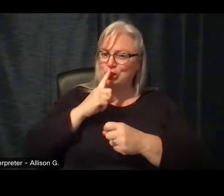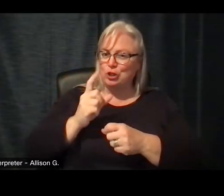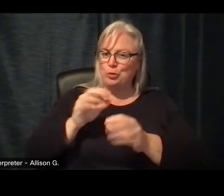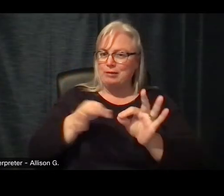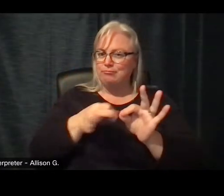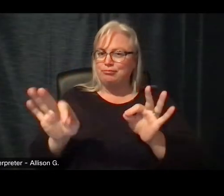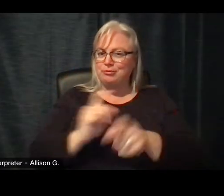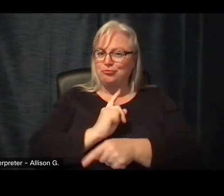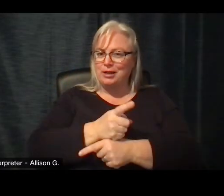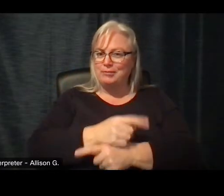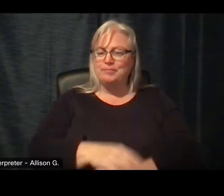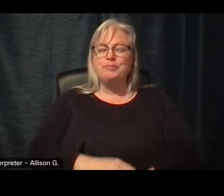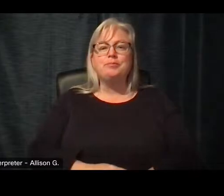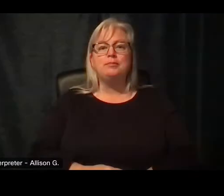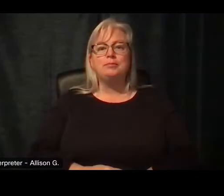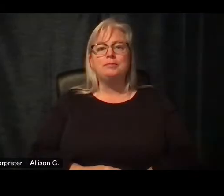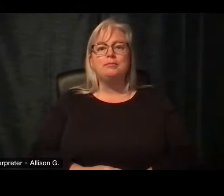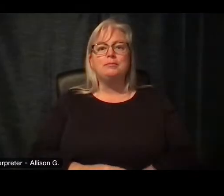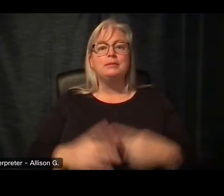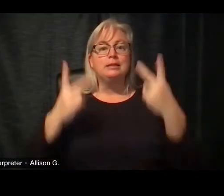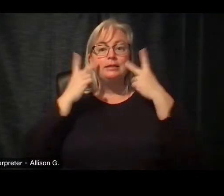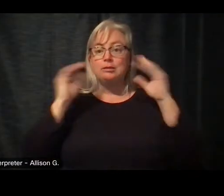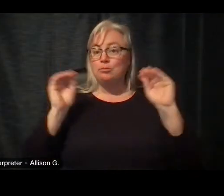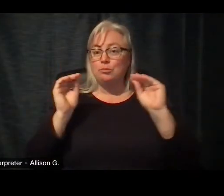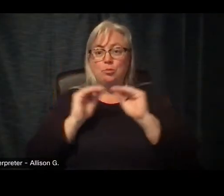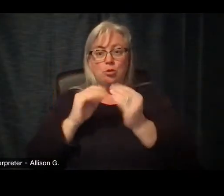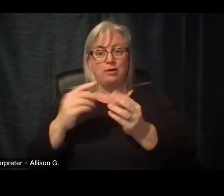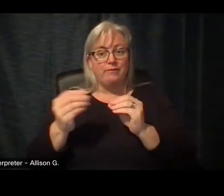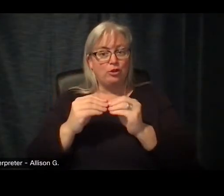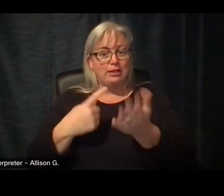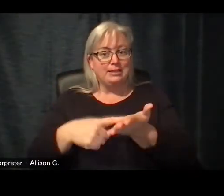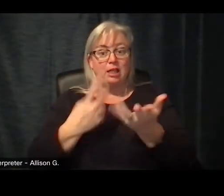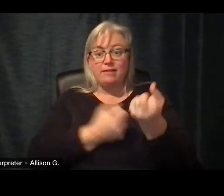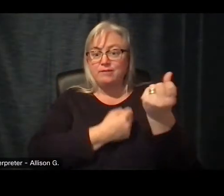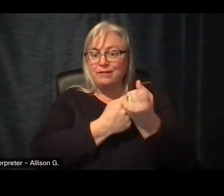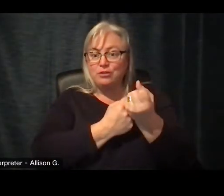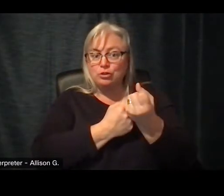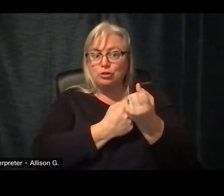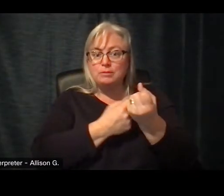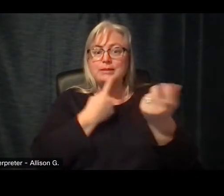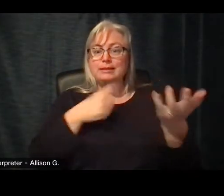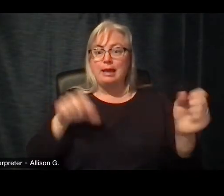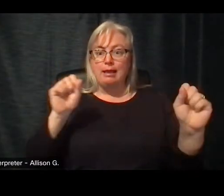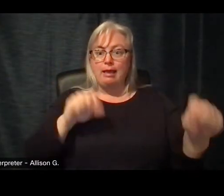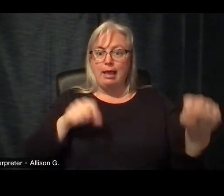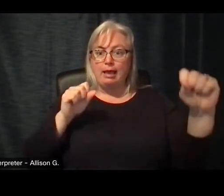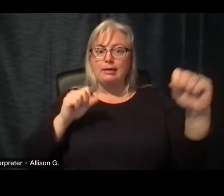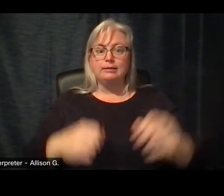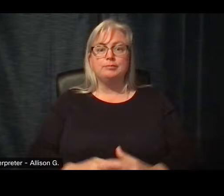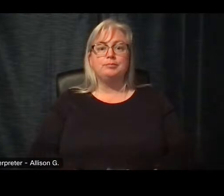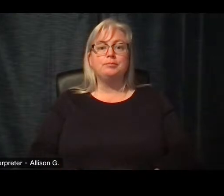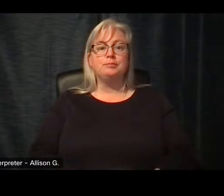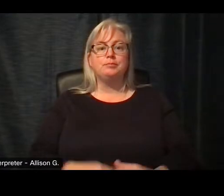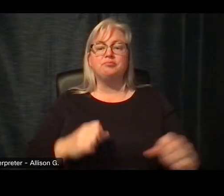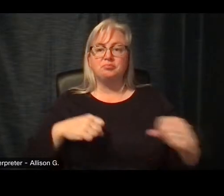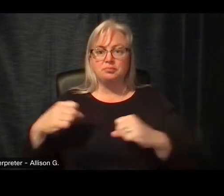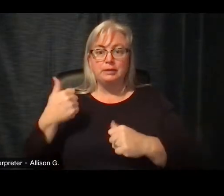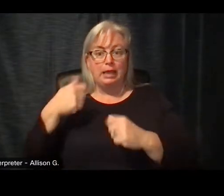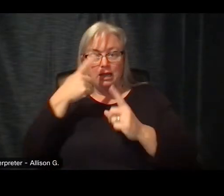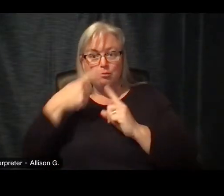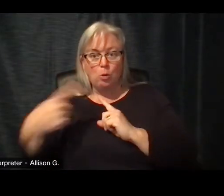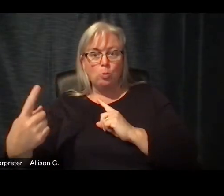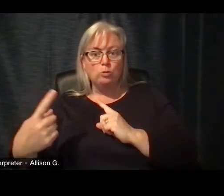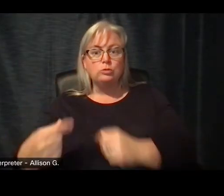correct. Okay, not seeing any further discussion. All in favor, please say aye. Aye. Any